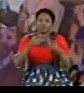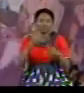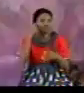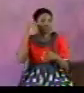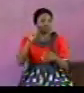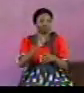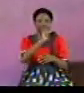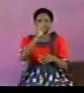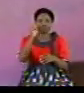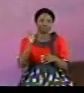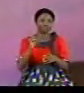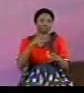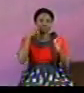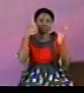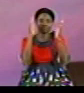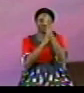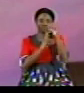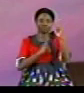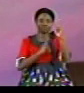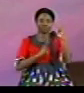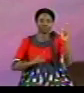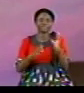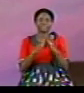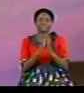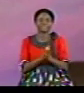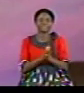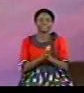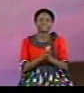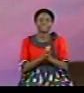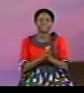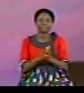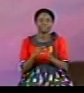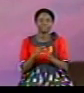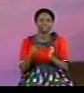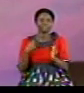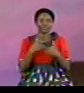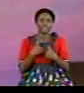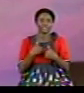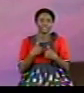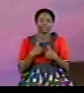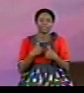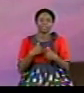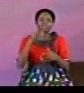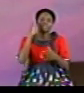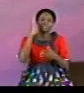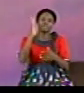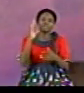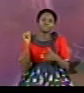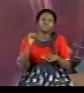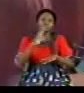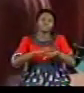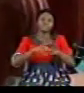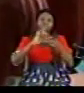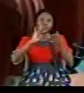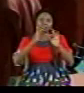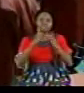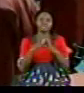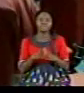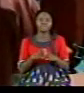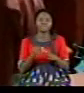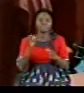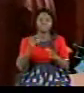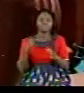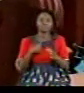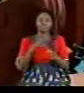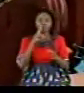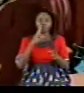the depths of the sea. We have testimonies online. So we are going to